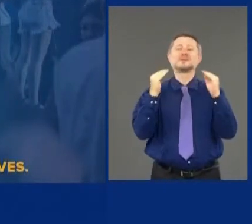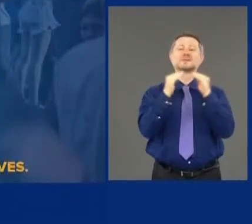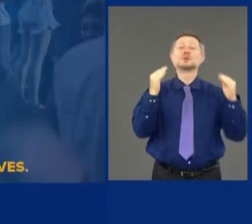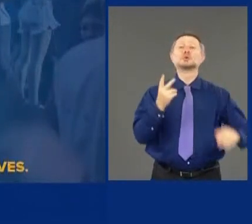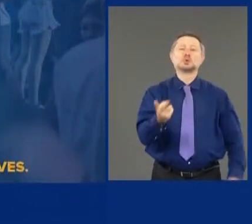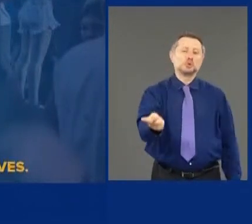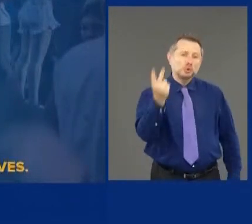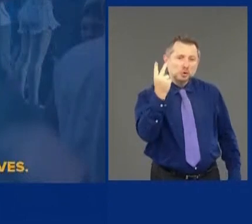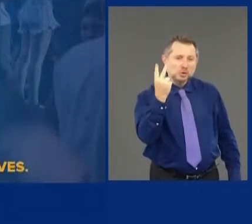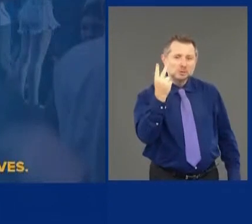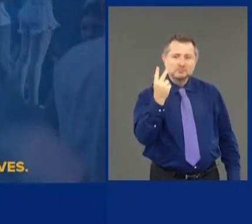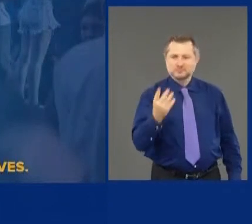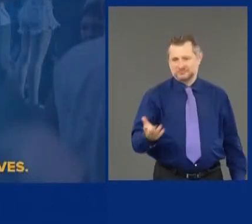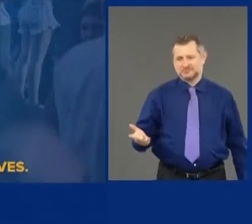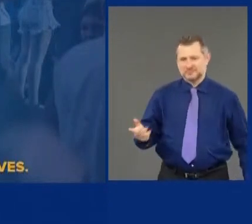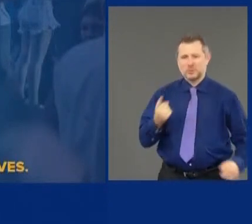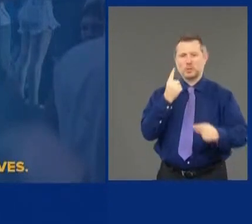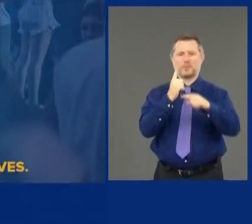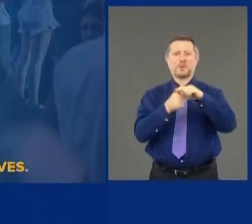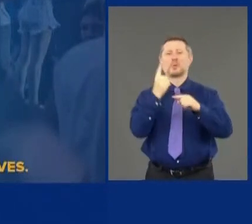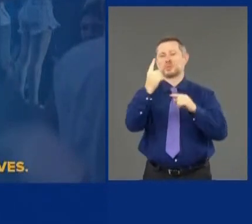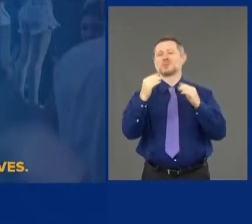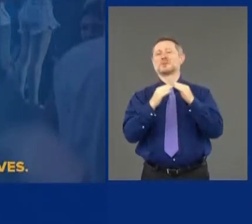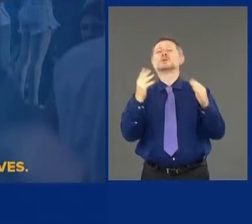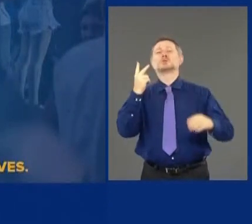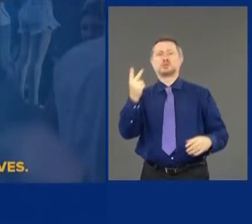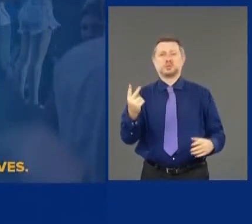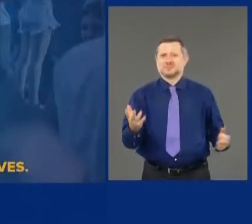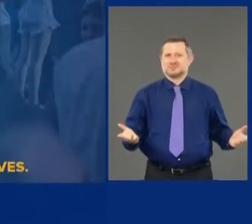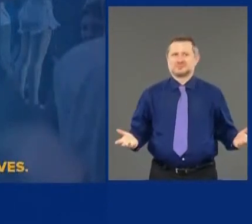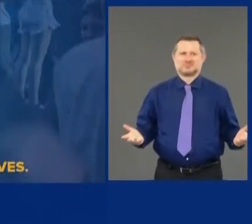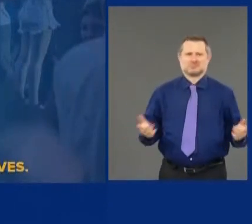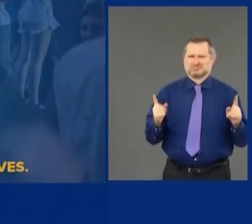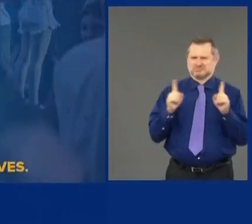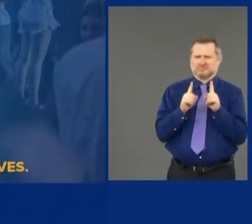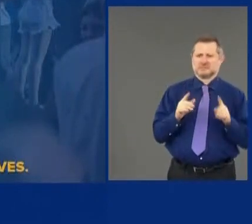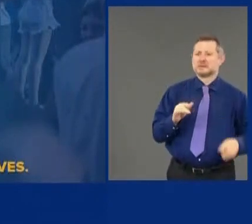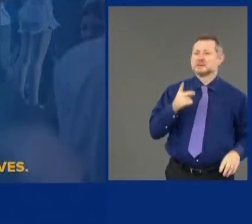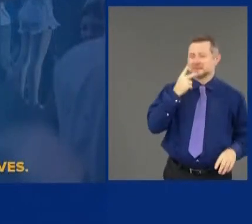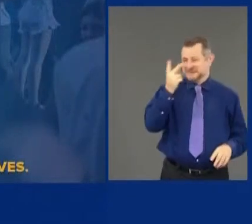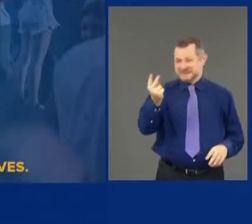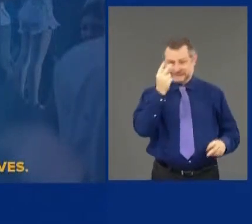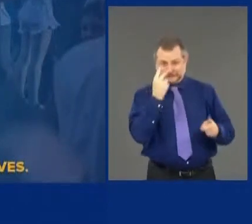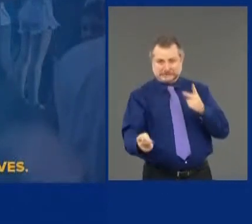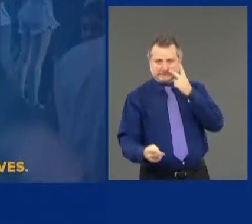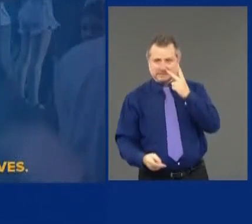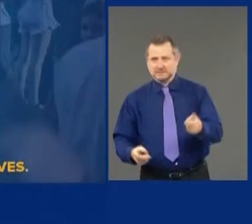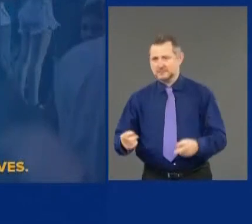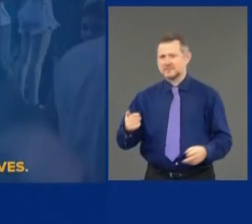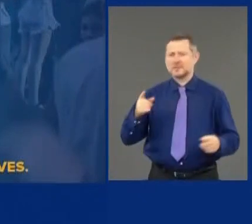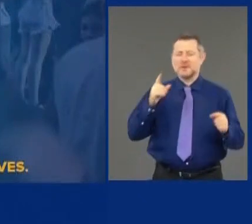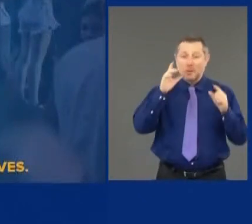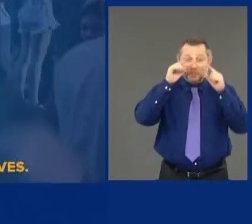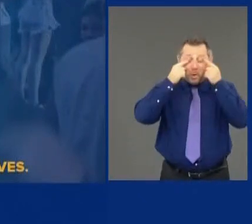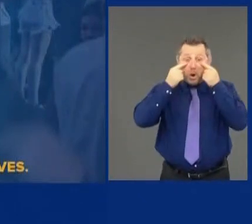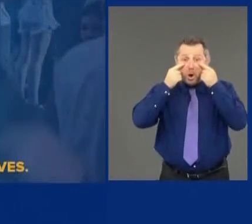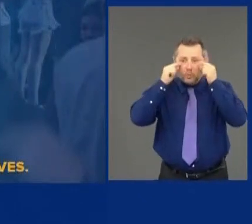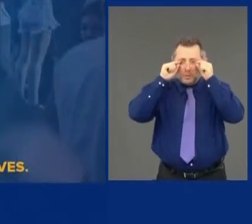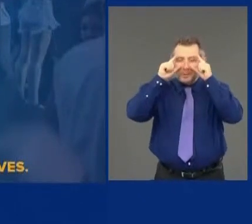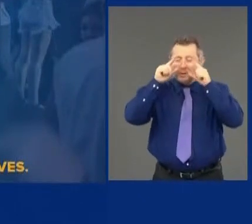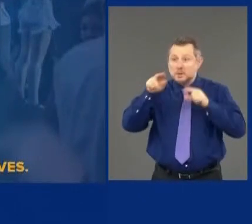2. And you see it if you open your eyes. You see the